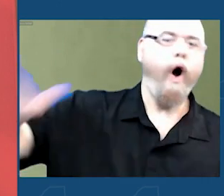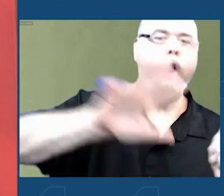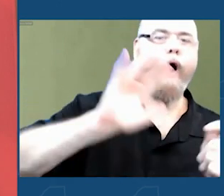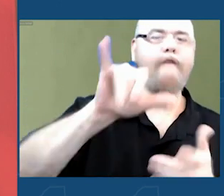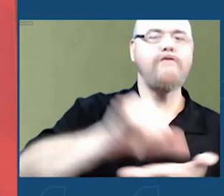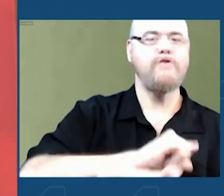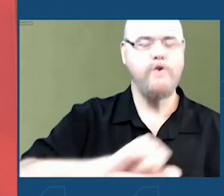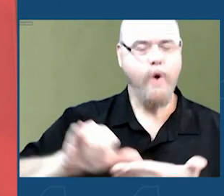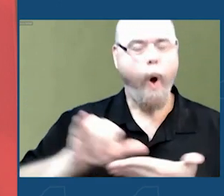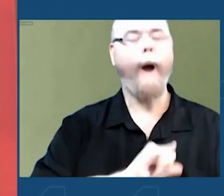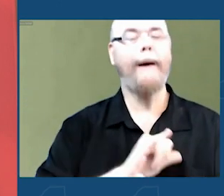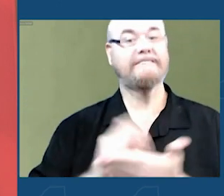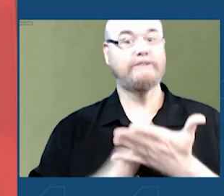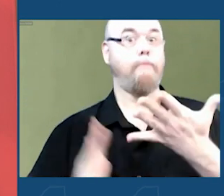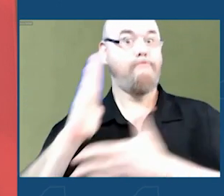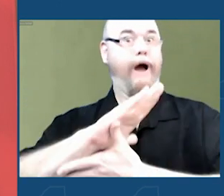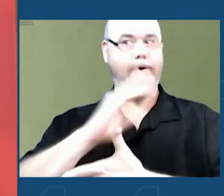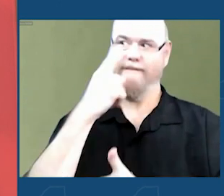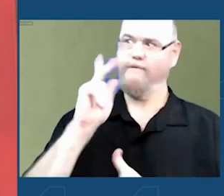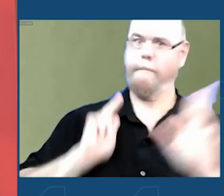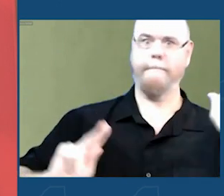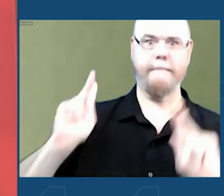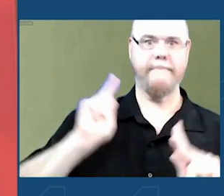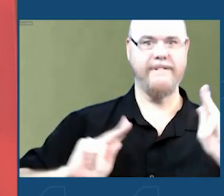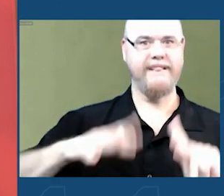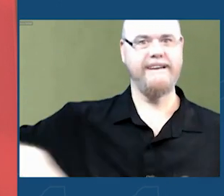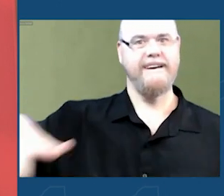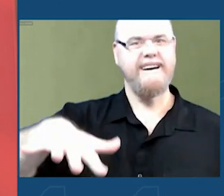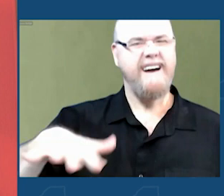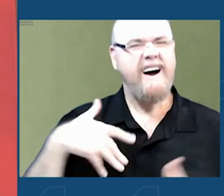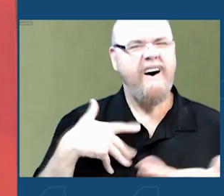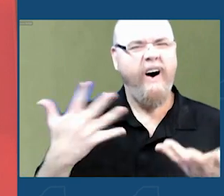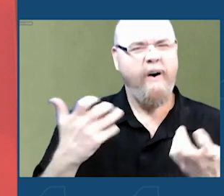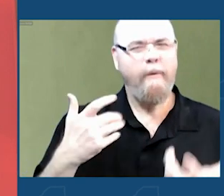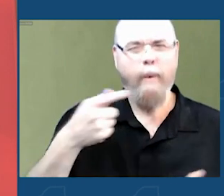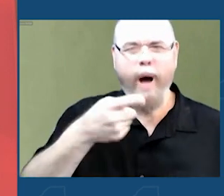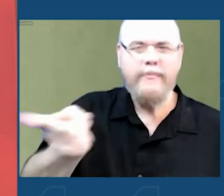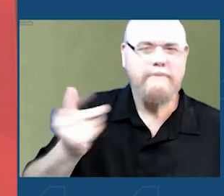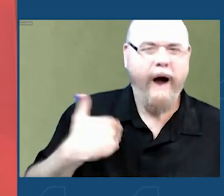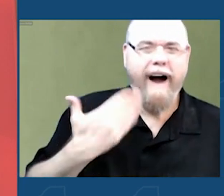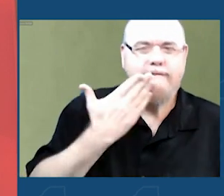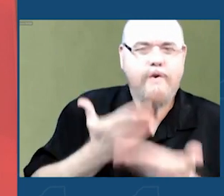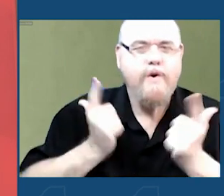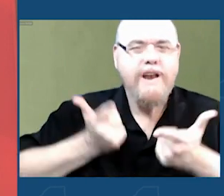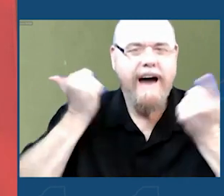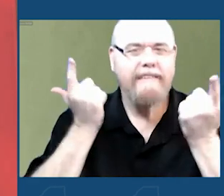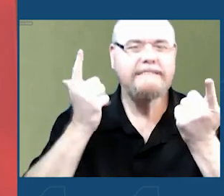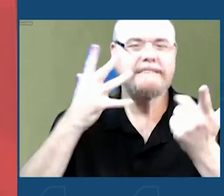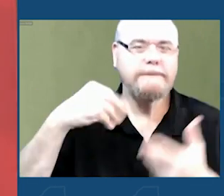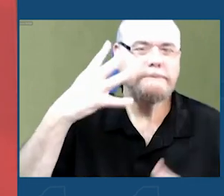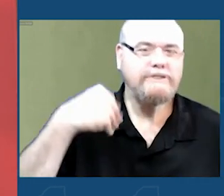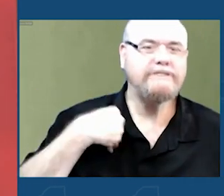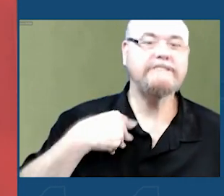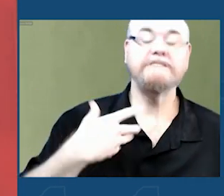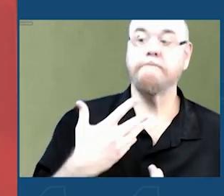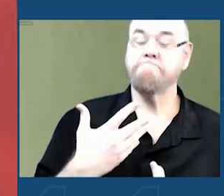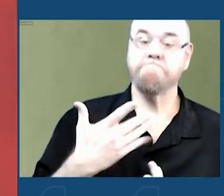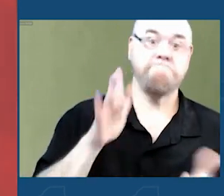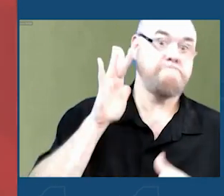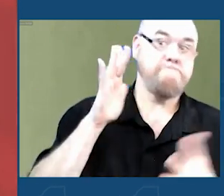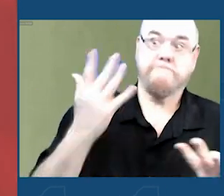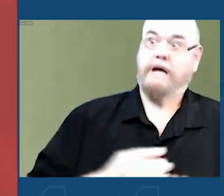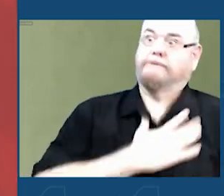We want our people to have a life experience, whether they're touched by music or culture,